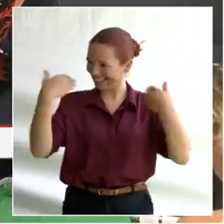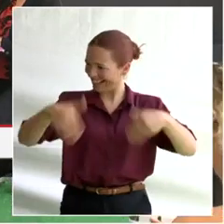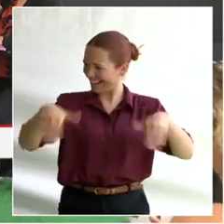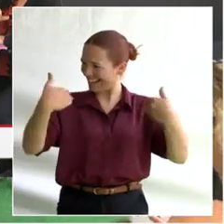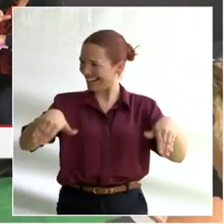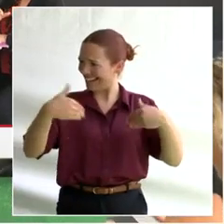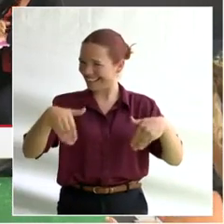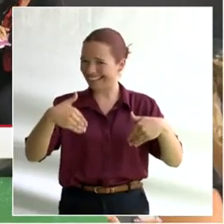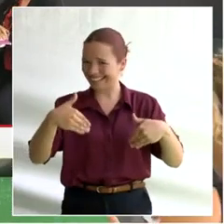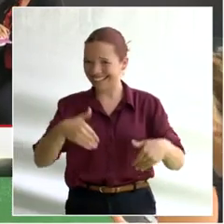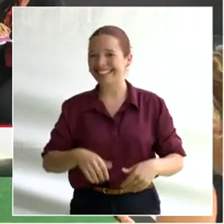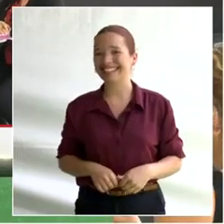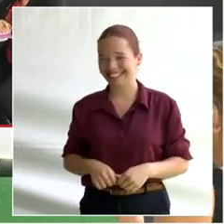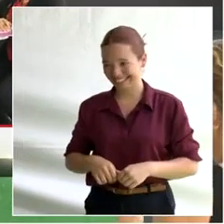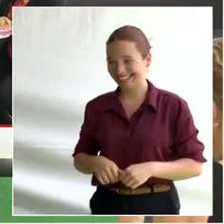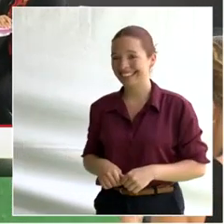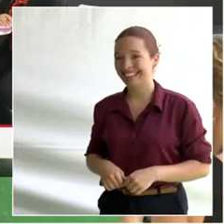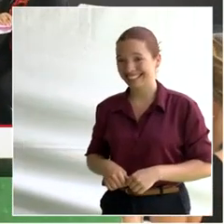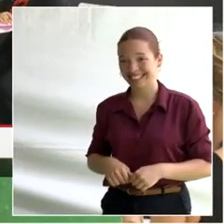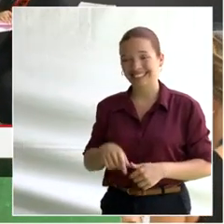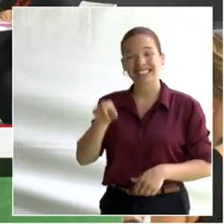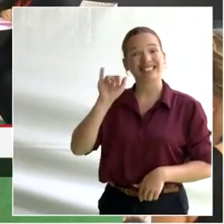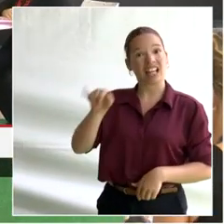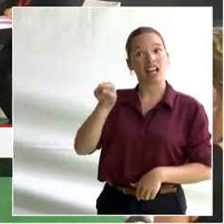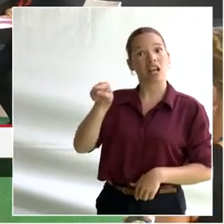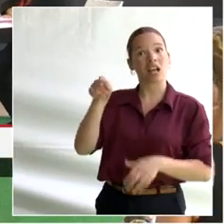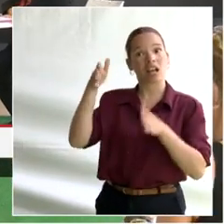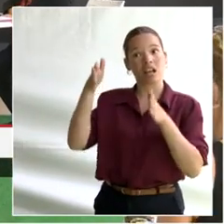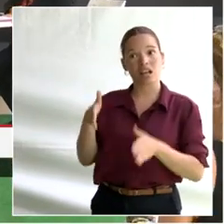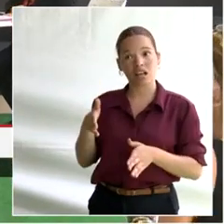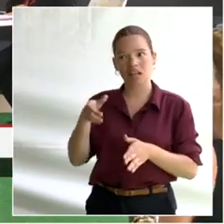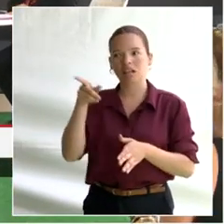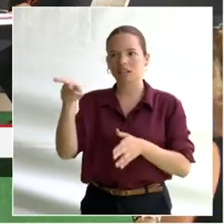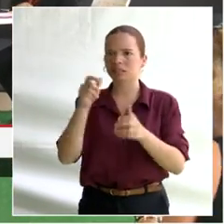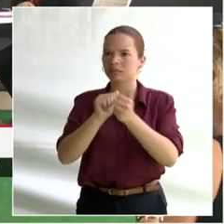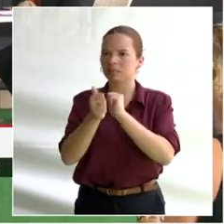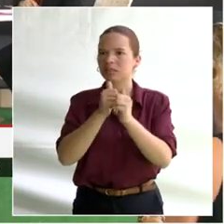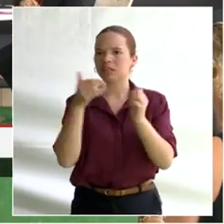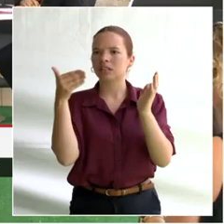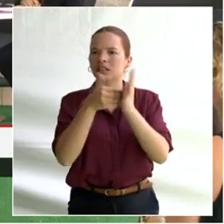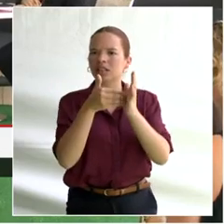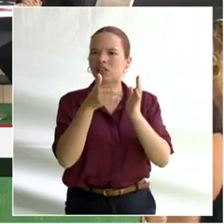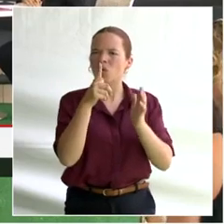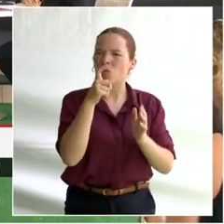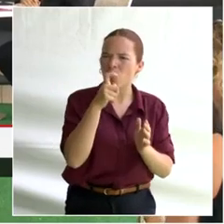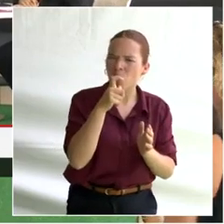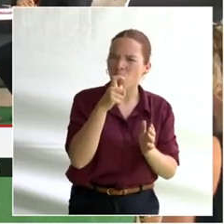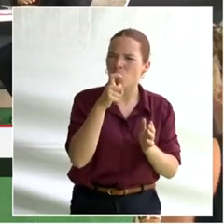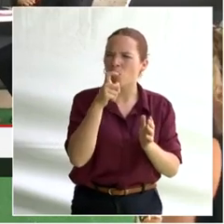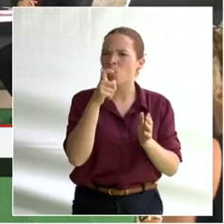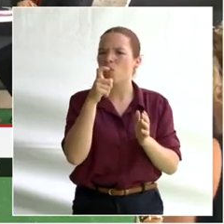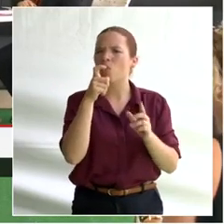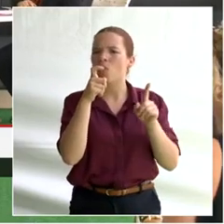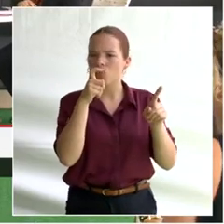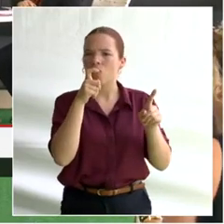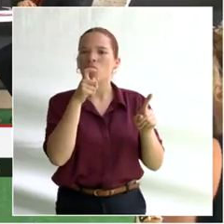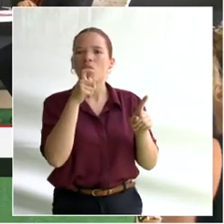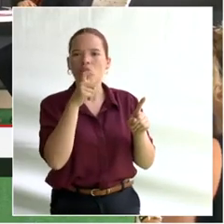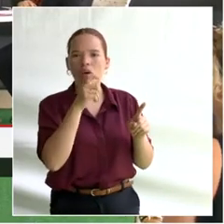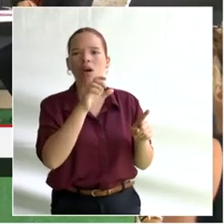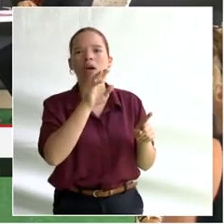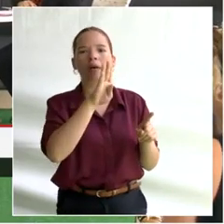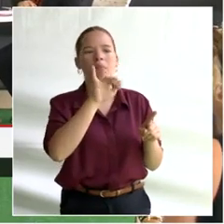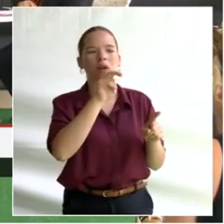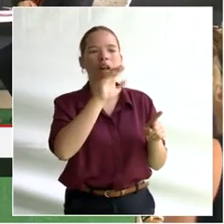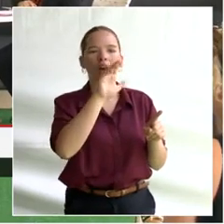And she's playing Bianca. Was Bianca the one right before her? Yes. Yeah, Bianca. So, Andrescu. I mean, some of these first round matches, Andrew, Marta against